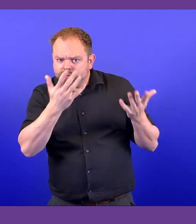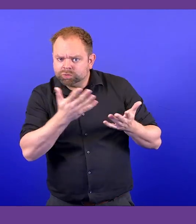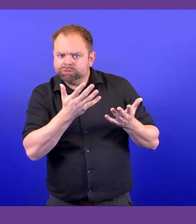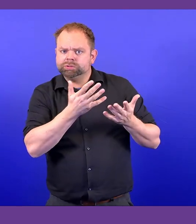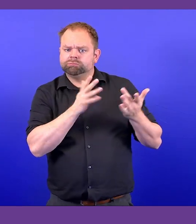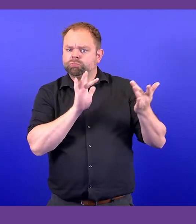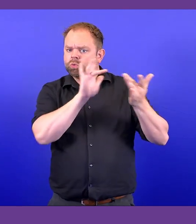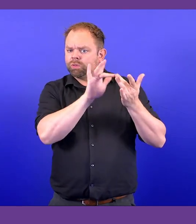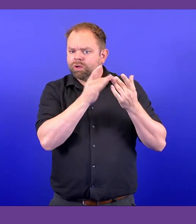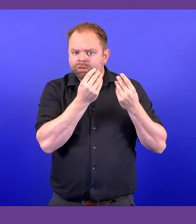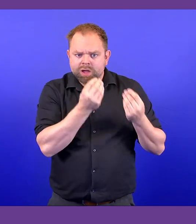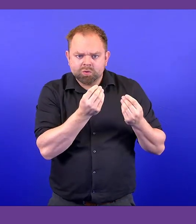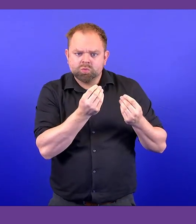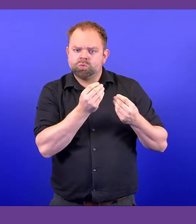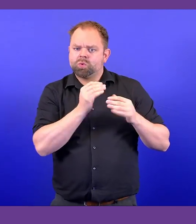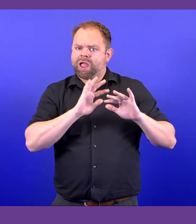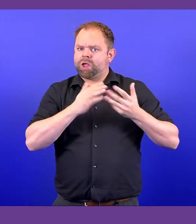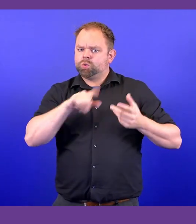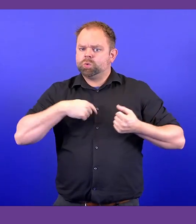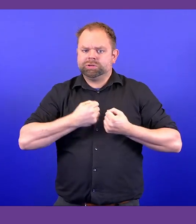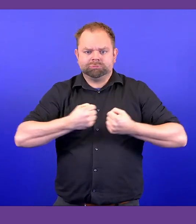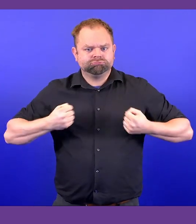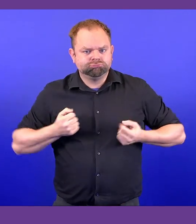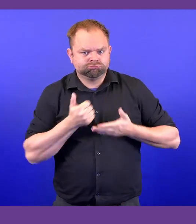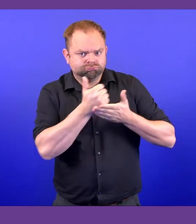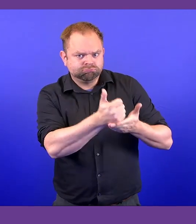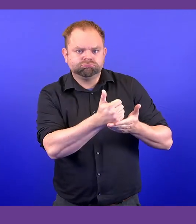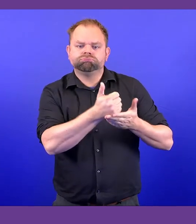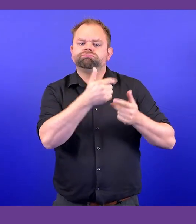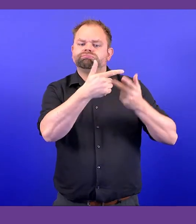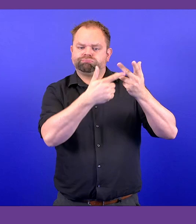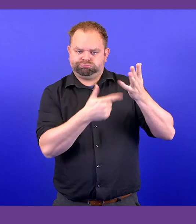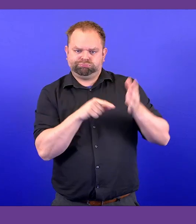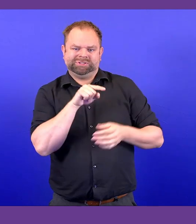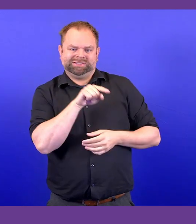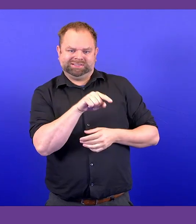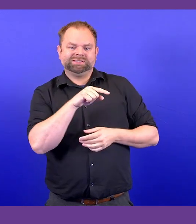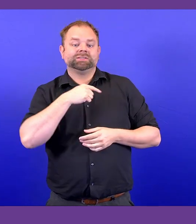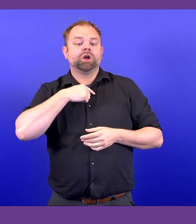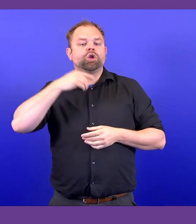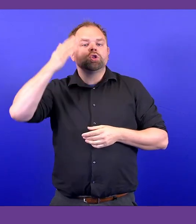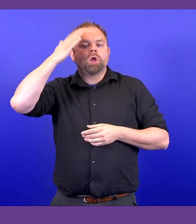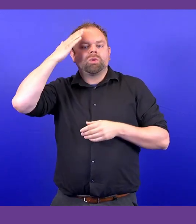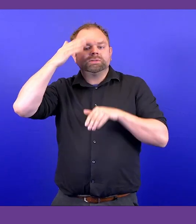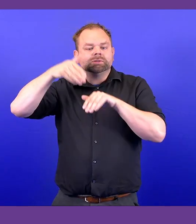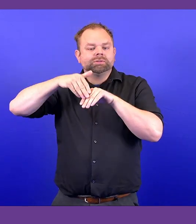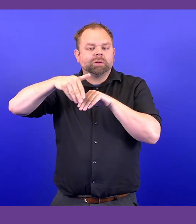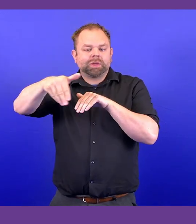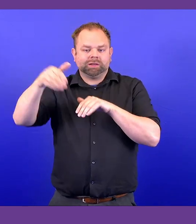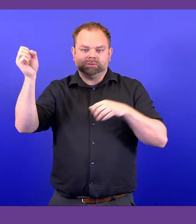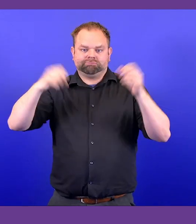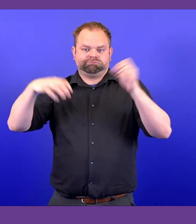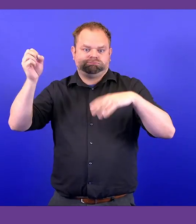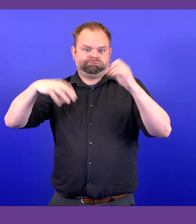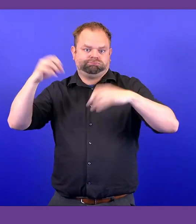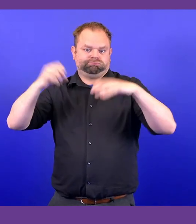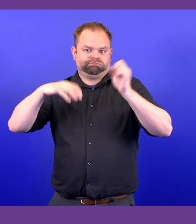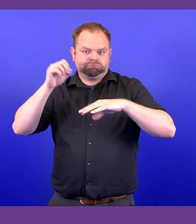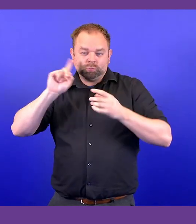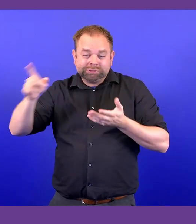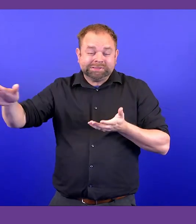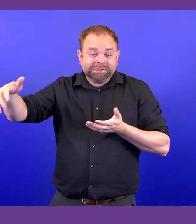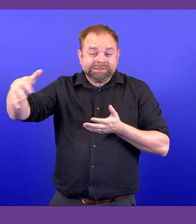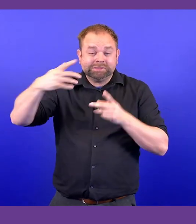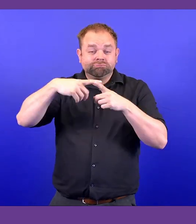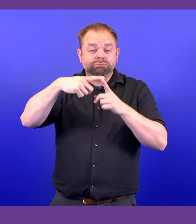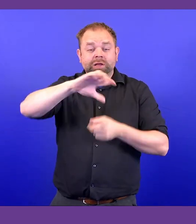have, for example, a tool called PRM ABT, that advanced booking tool. It's used for internal purpose, but also for